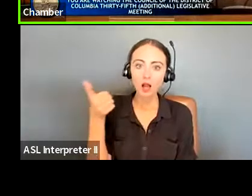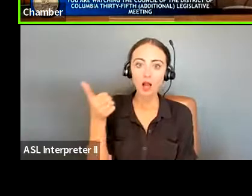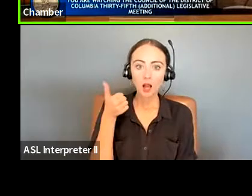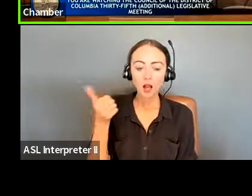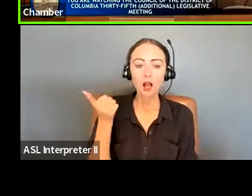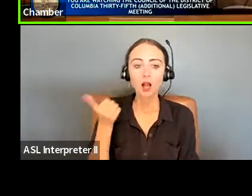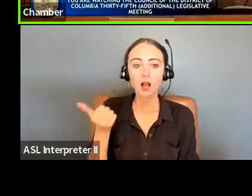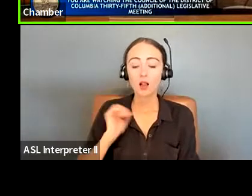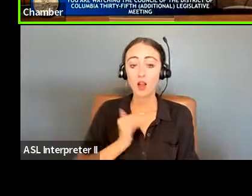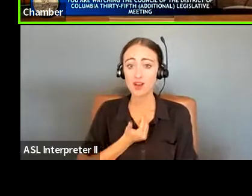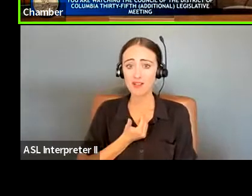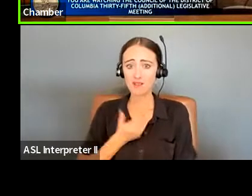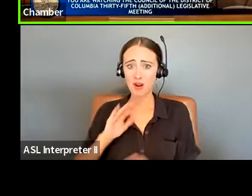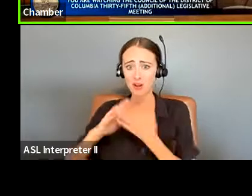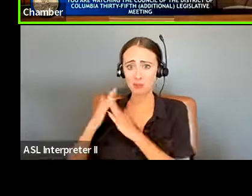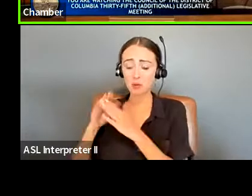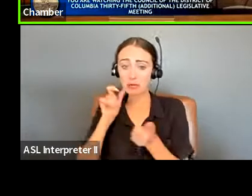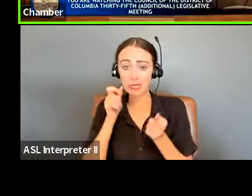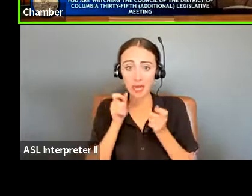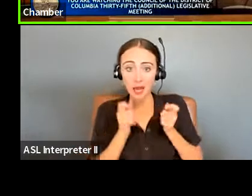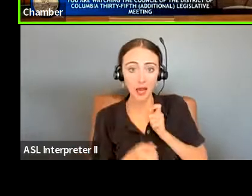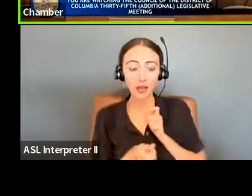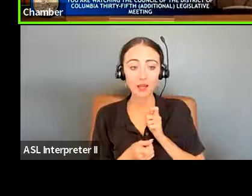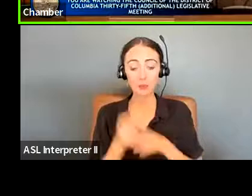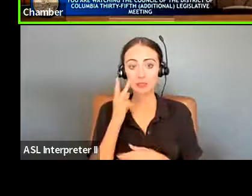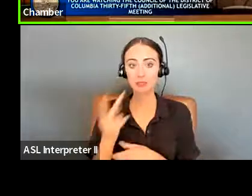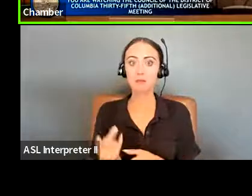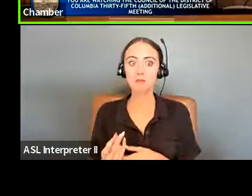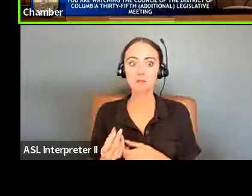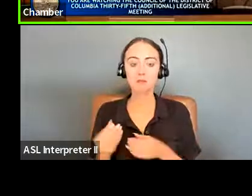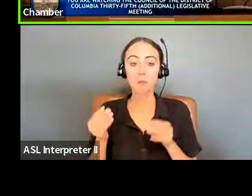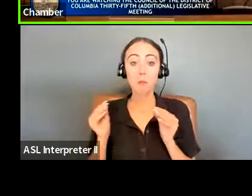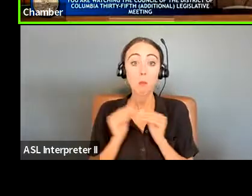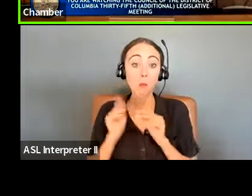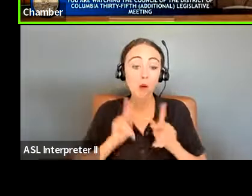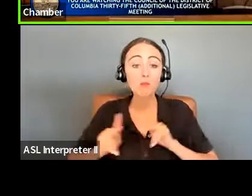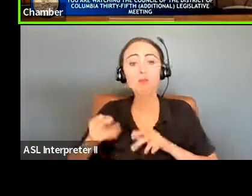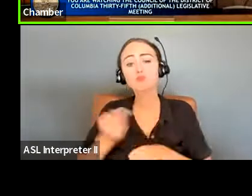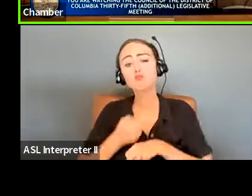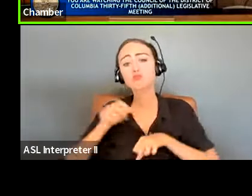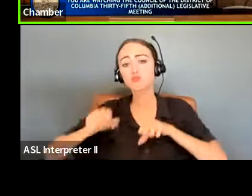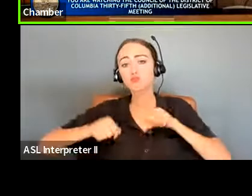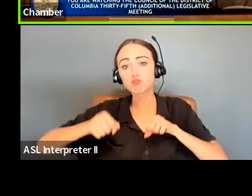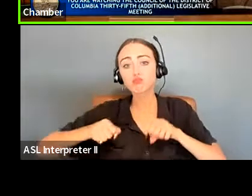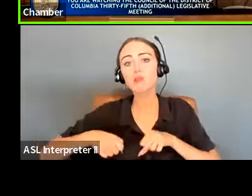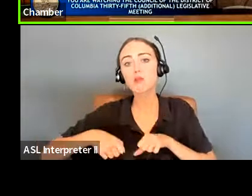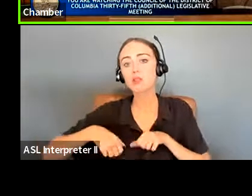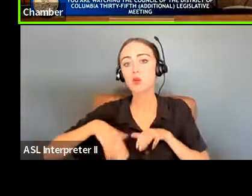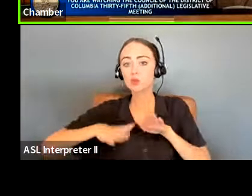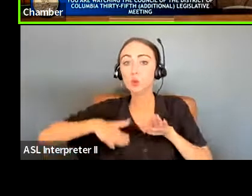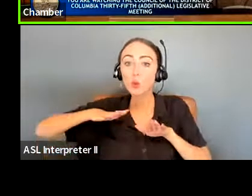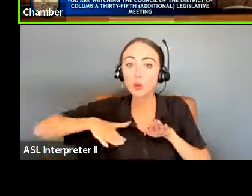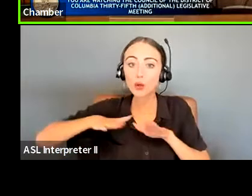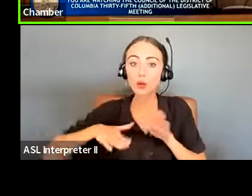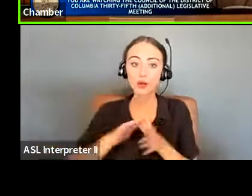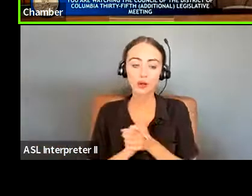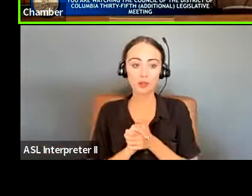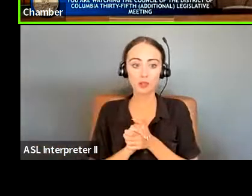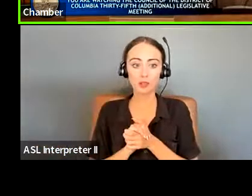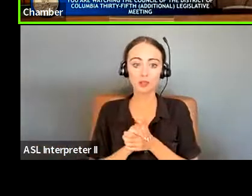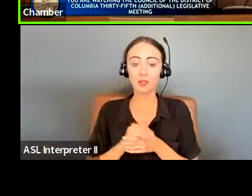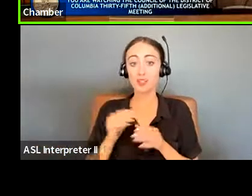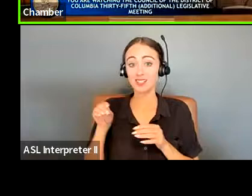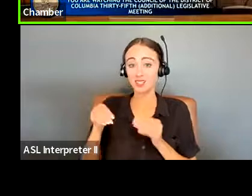our communities change, seeing an increasing number of people using bicycles and scooters. These are commuters who are